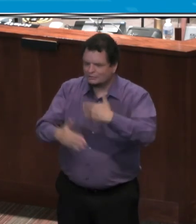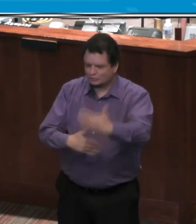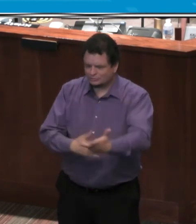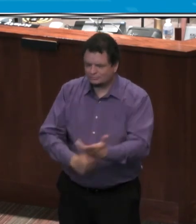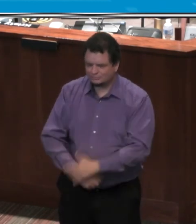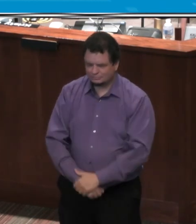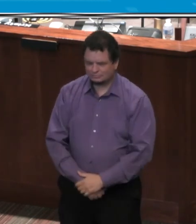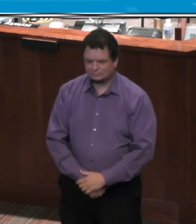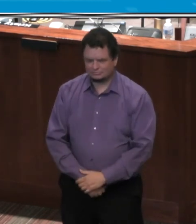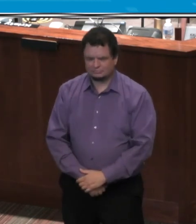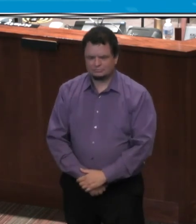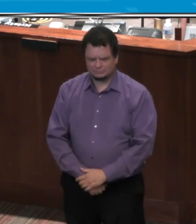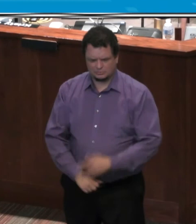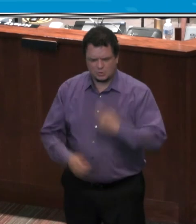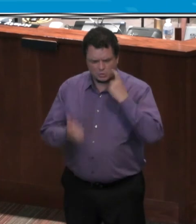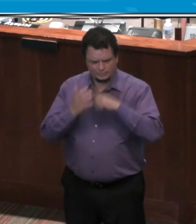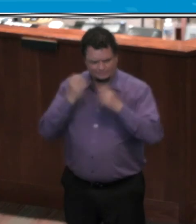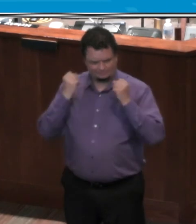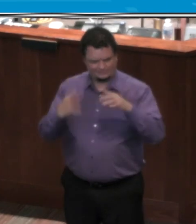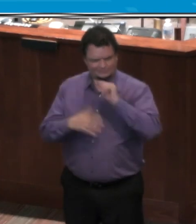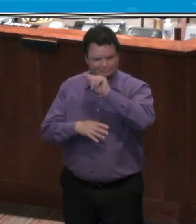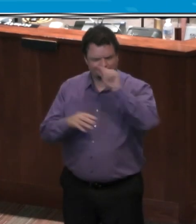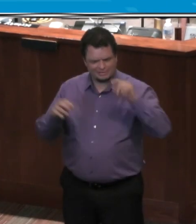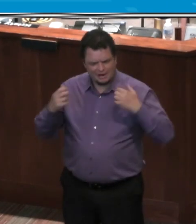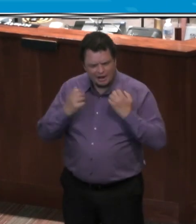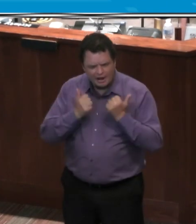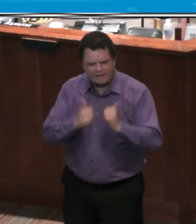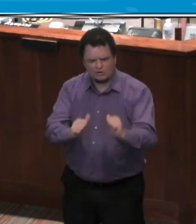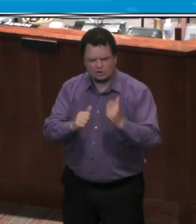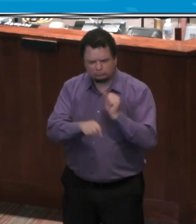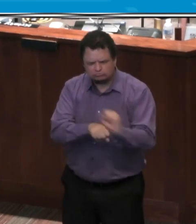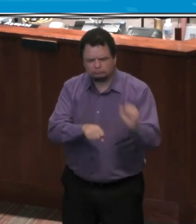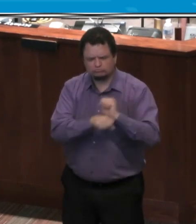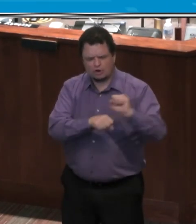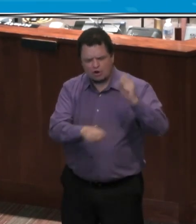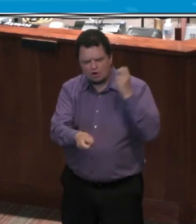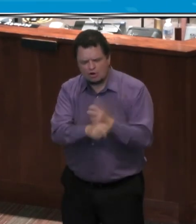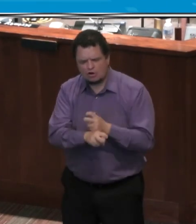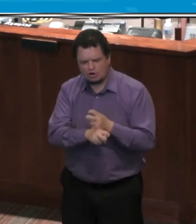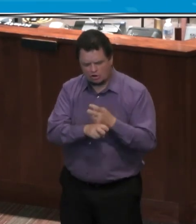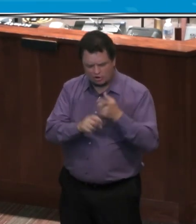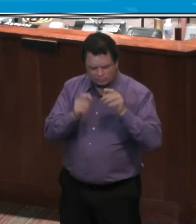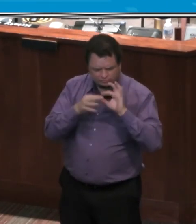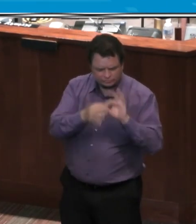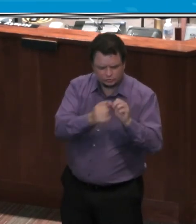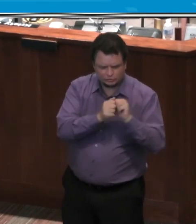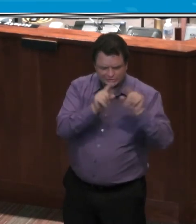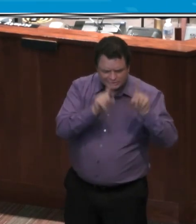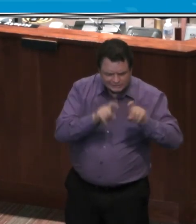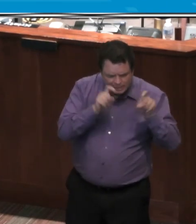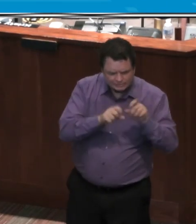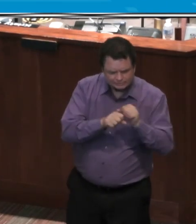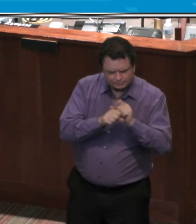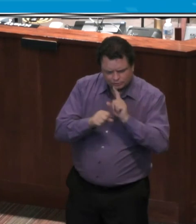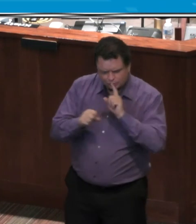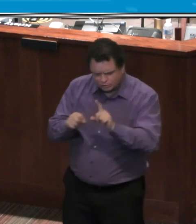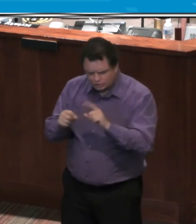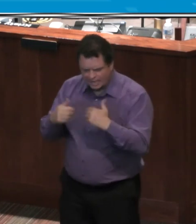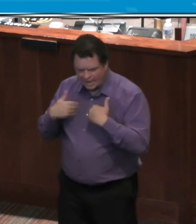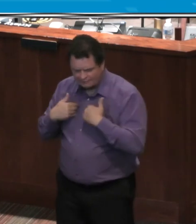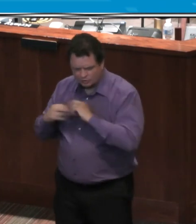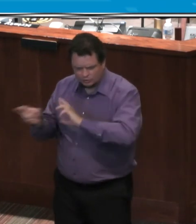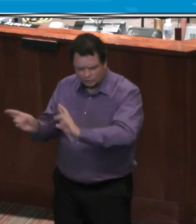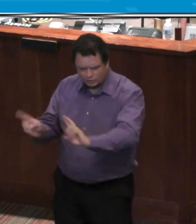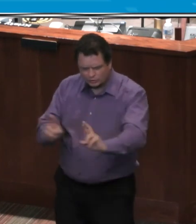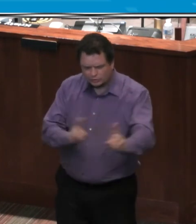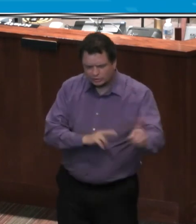volume, low barrier testing site was one of those aspects. So all of the combined efforts as related to the prevention